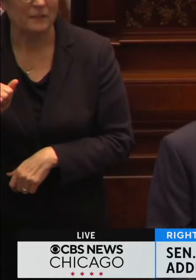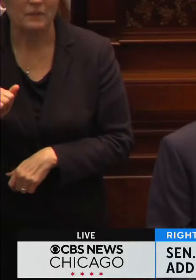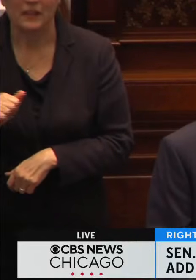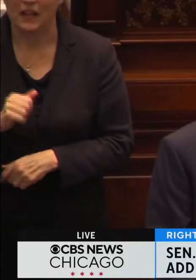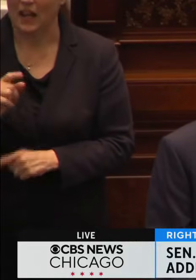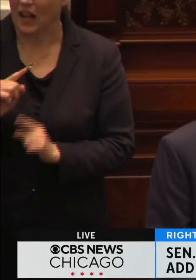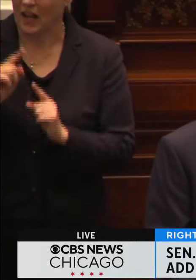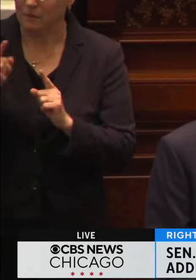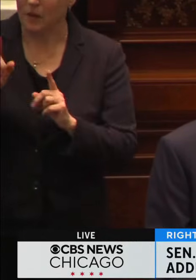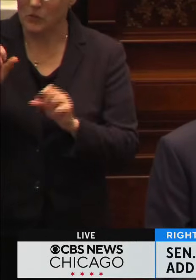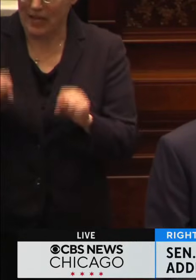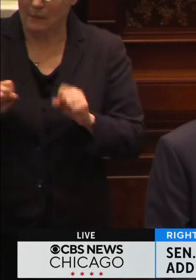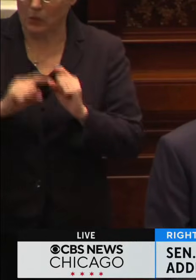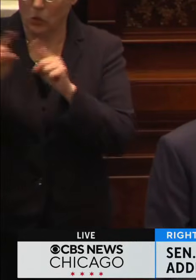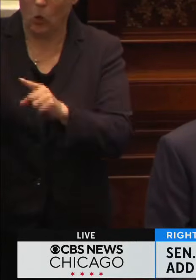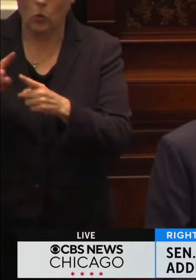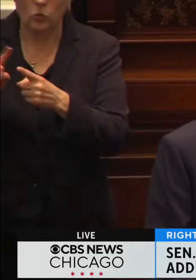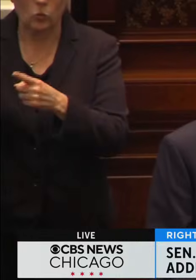was born,